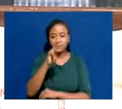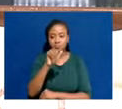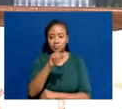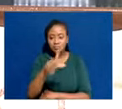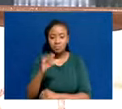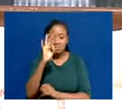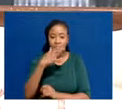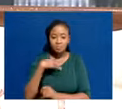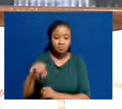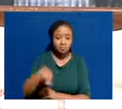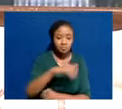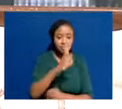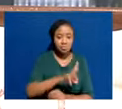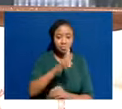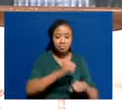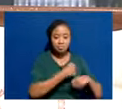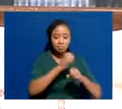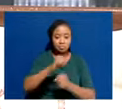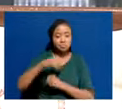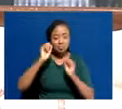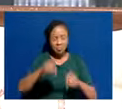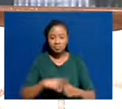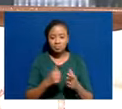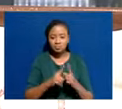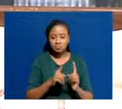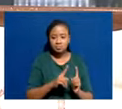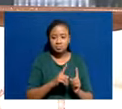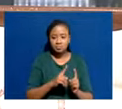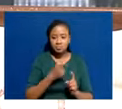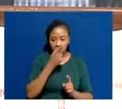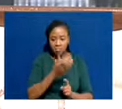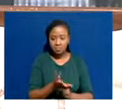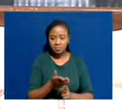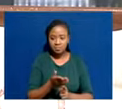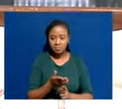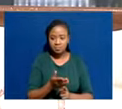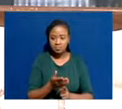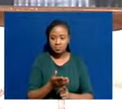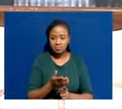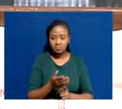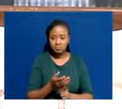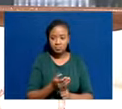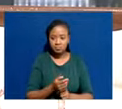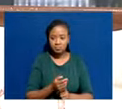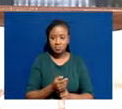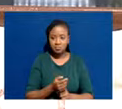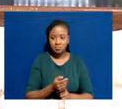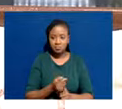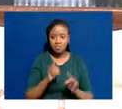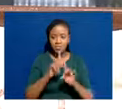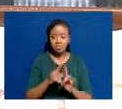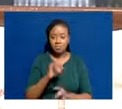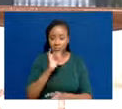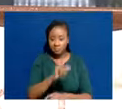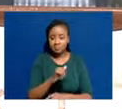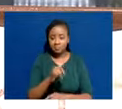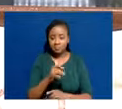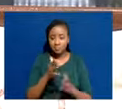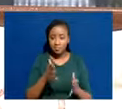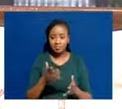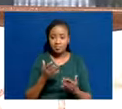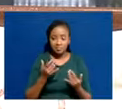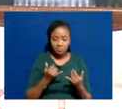Park, you can go across and run at Central Park and come back. This will be the capital of conferencing. And so that's something we're exploring to